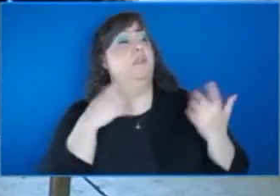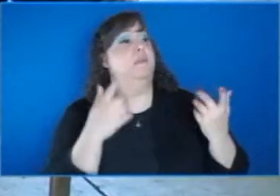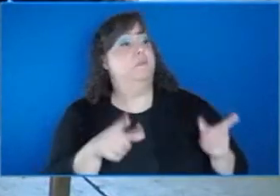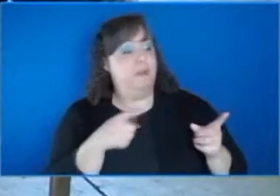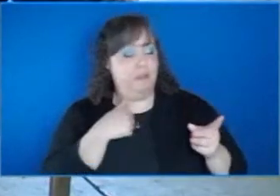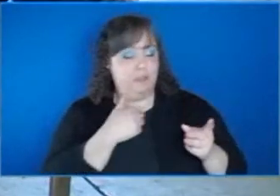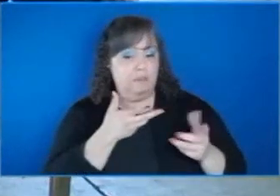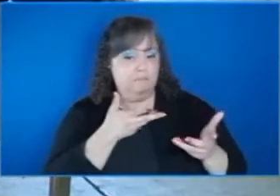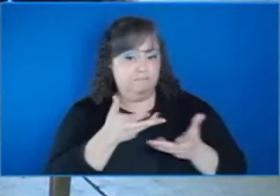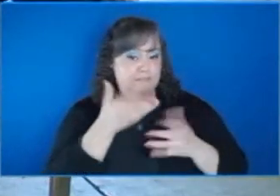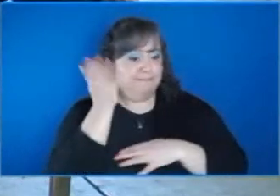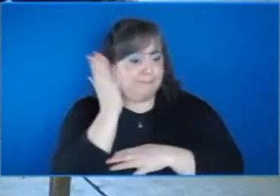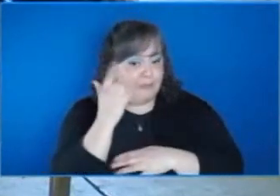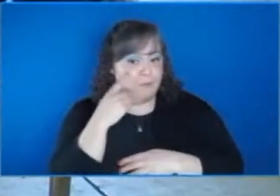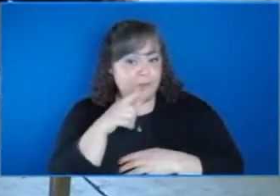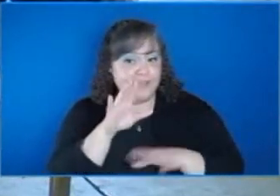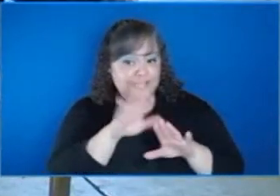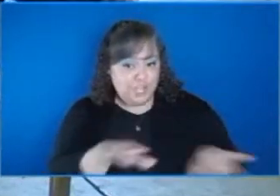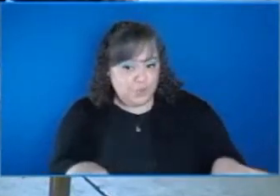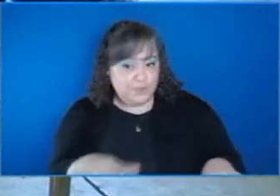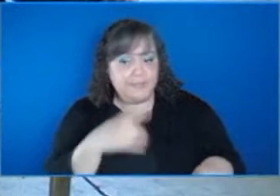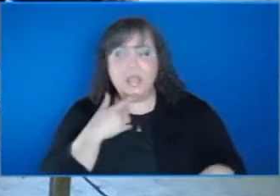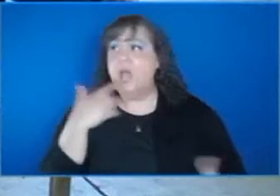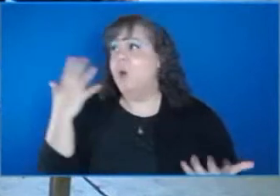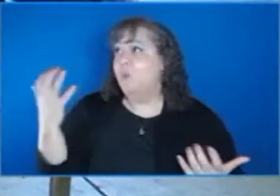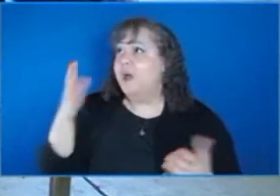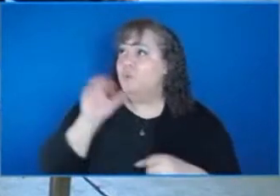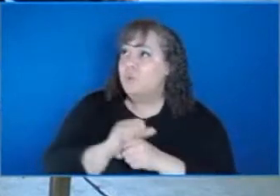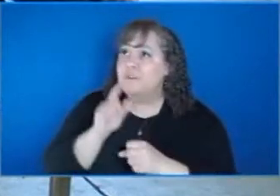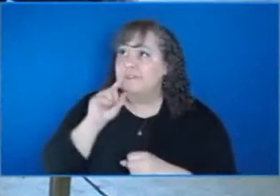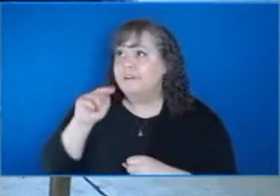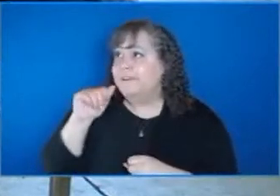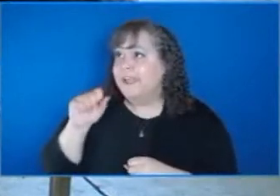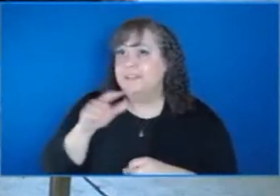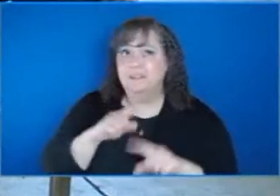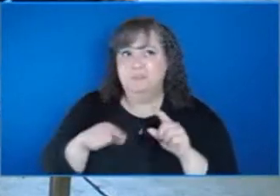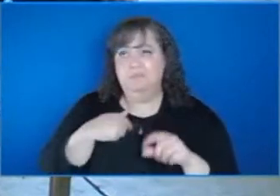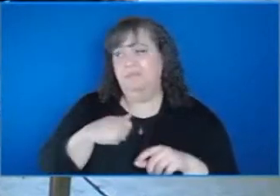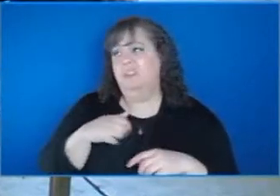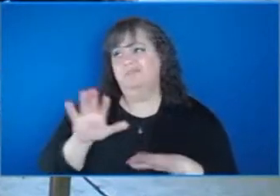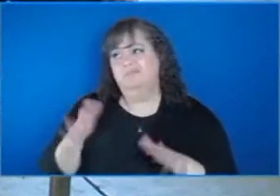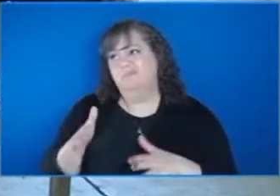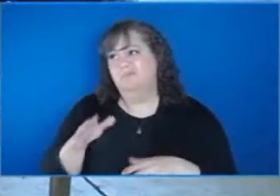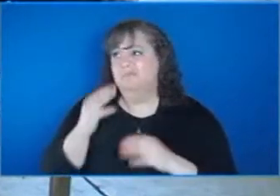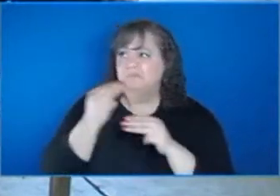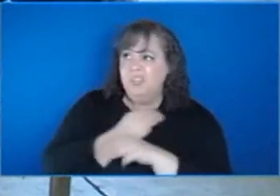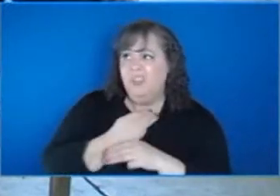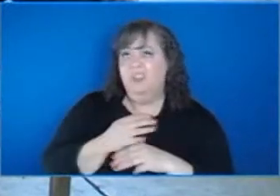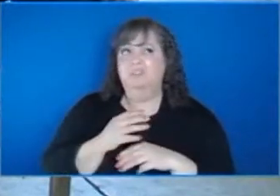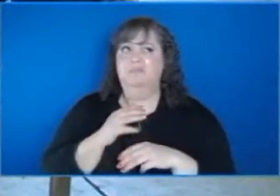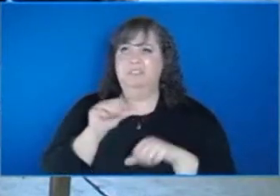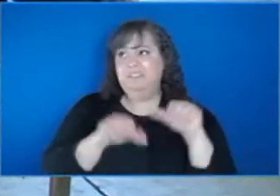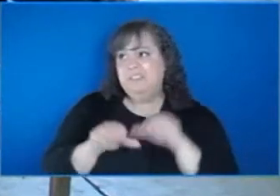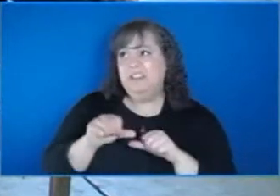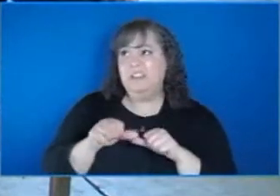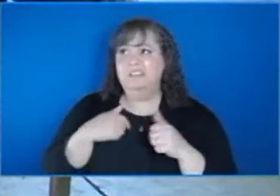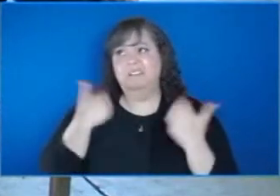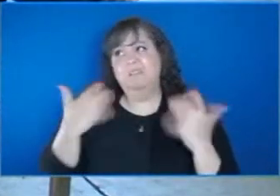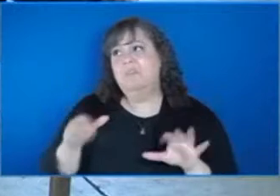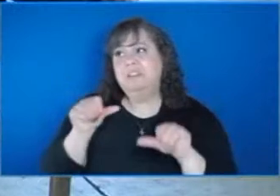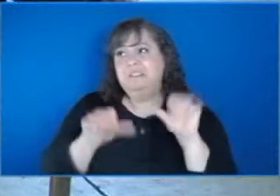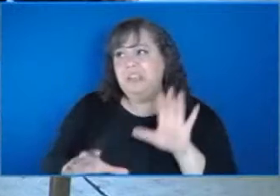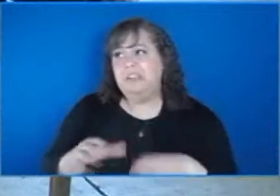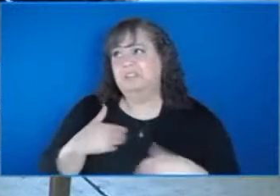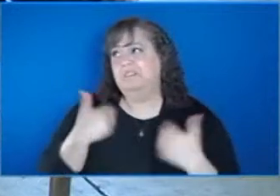people say, I want to work for NASA, but I'm not good at math or science, or I don't want to be a scientist or an engineer. So, well, we have lawyers,